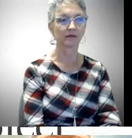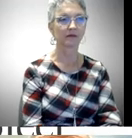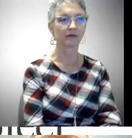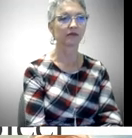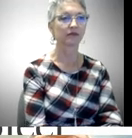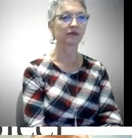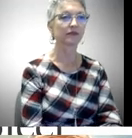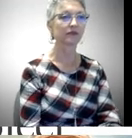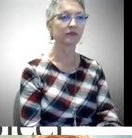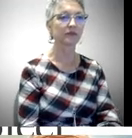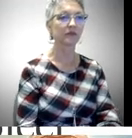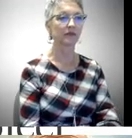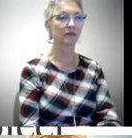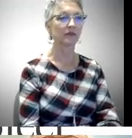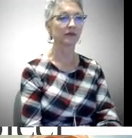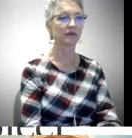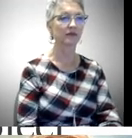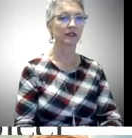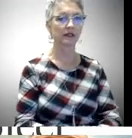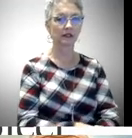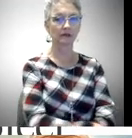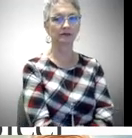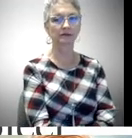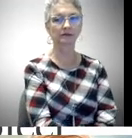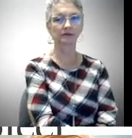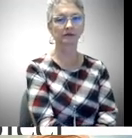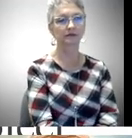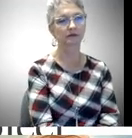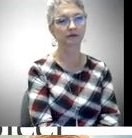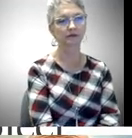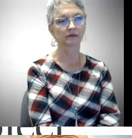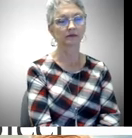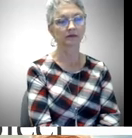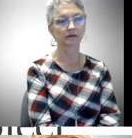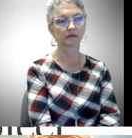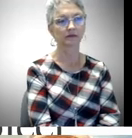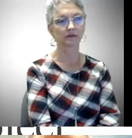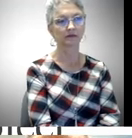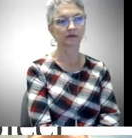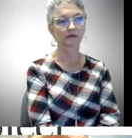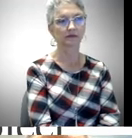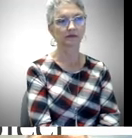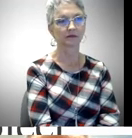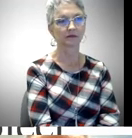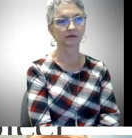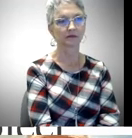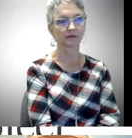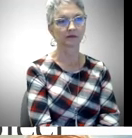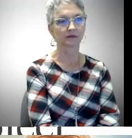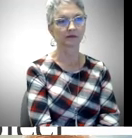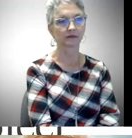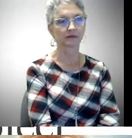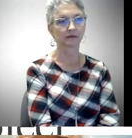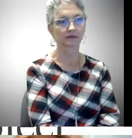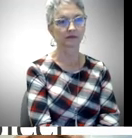in 2009, before anyone could even ever thought about supported decision, we were at least testing it in Texas. And so